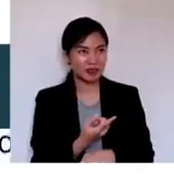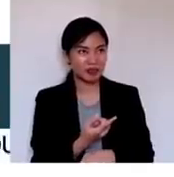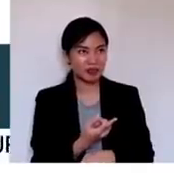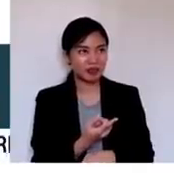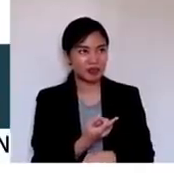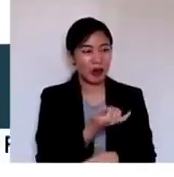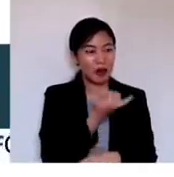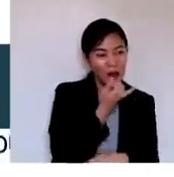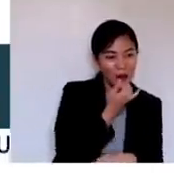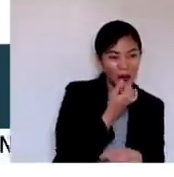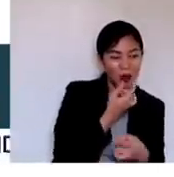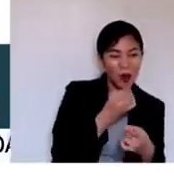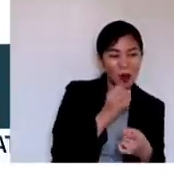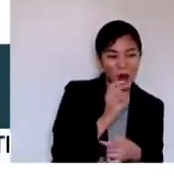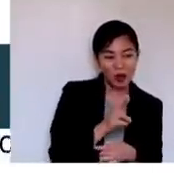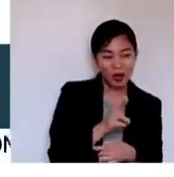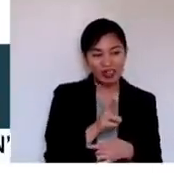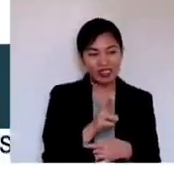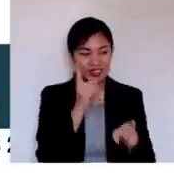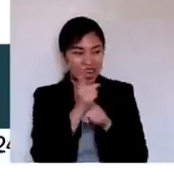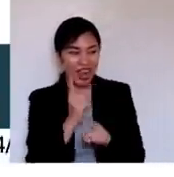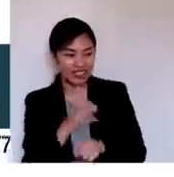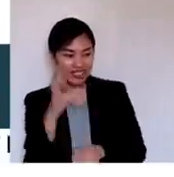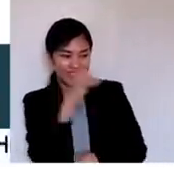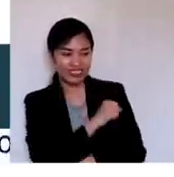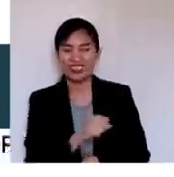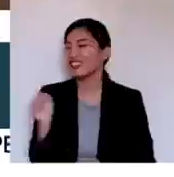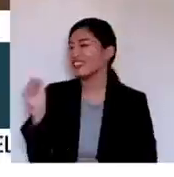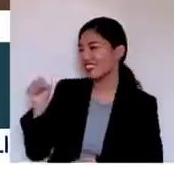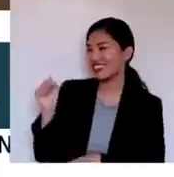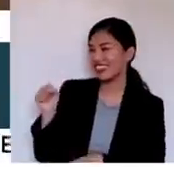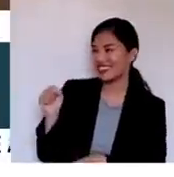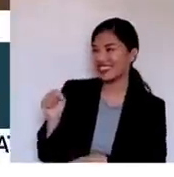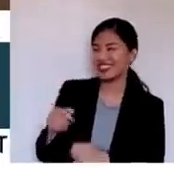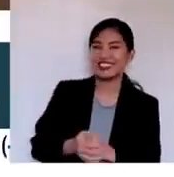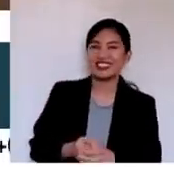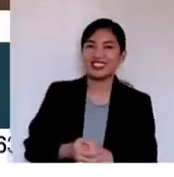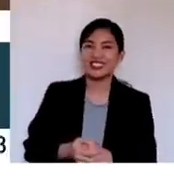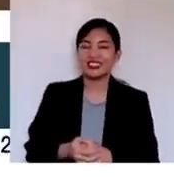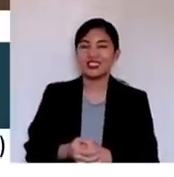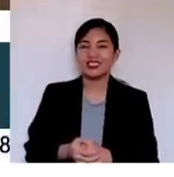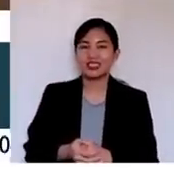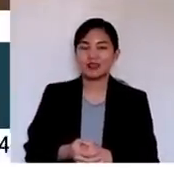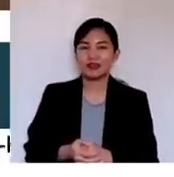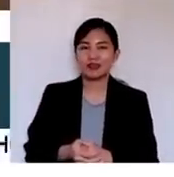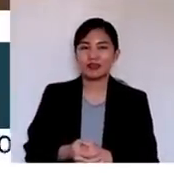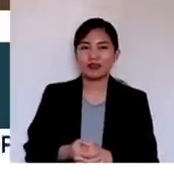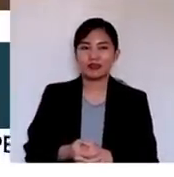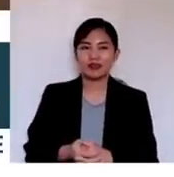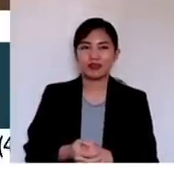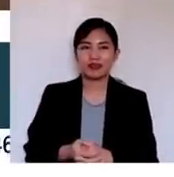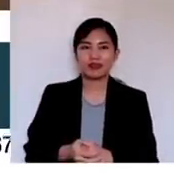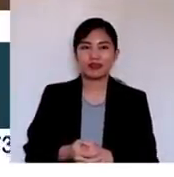You're a strategist. It's a curious profession I'm in, indeed. And well, you know, at the end of the day,